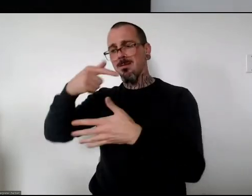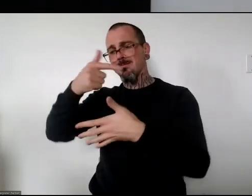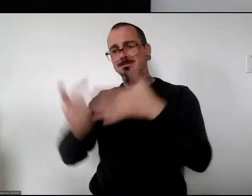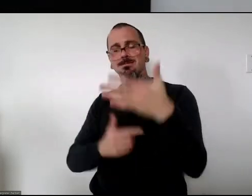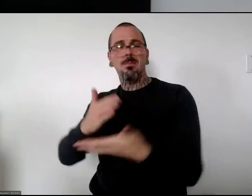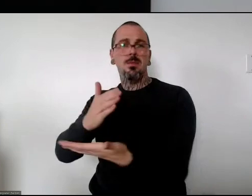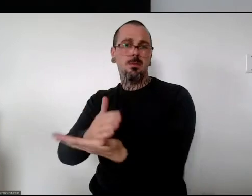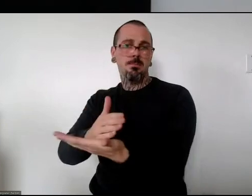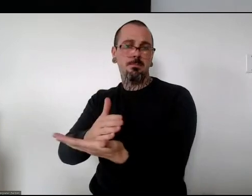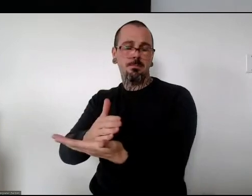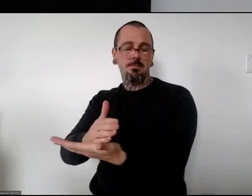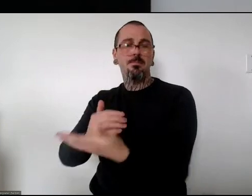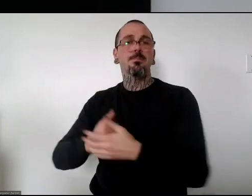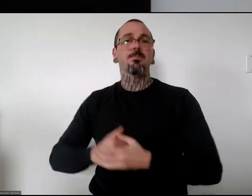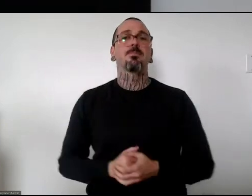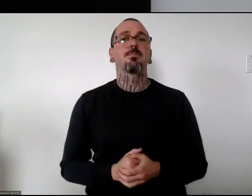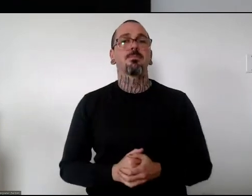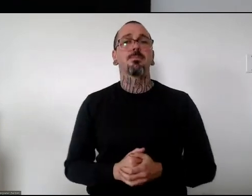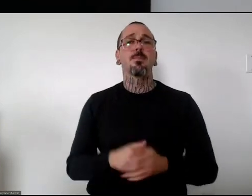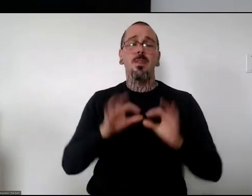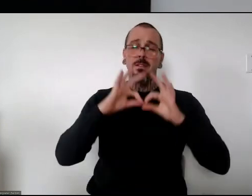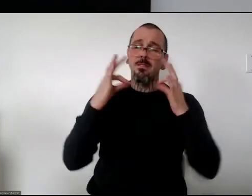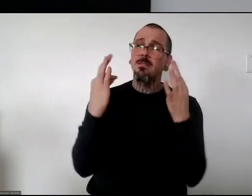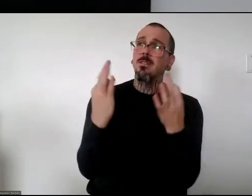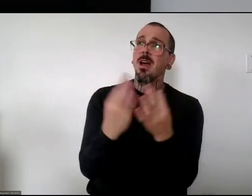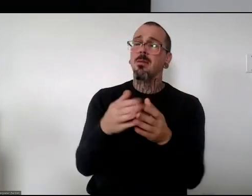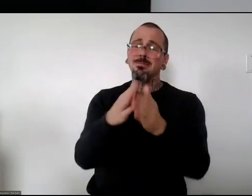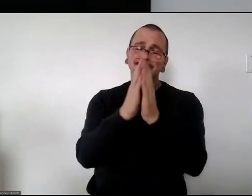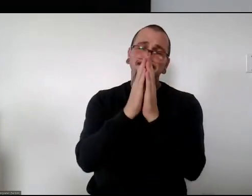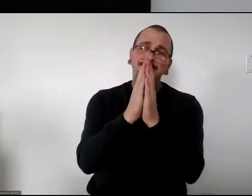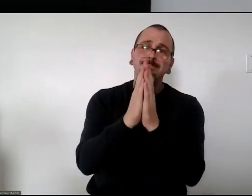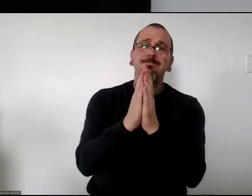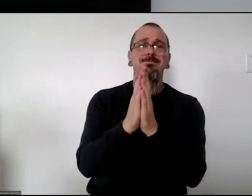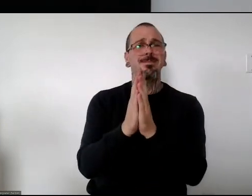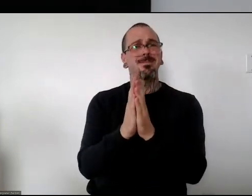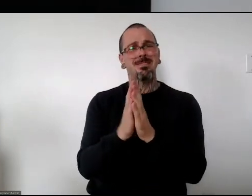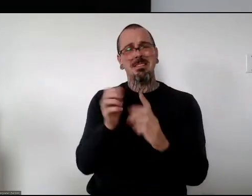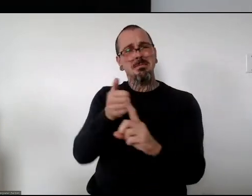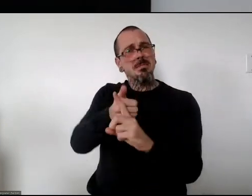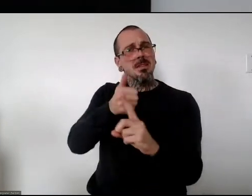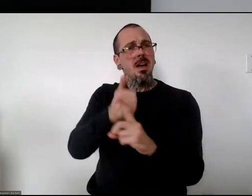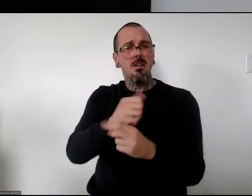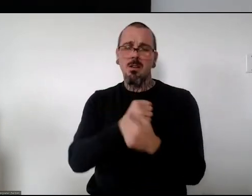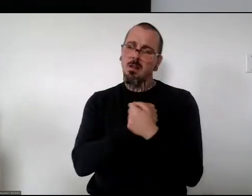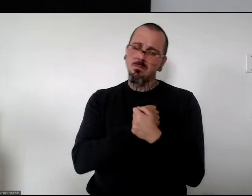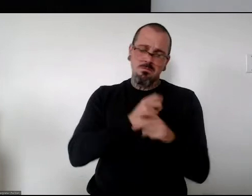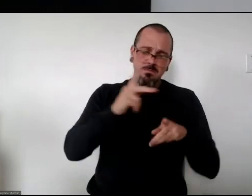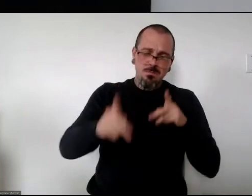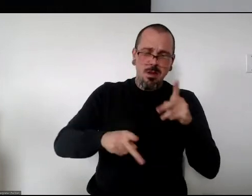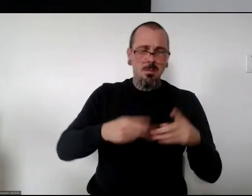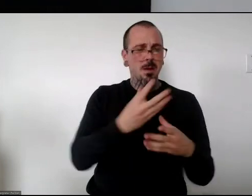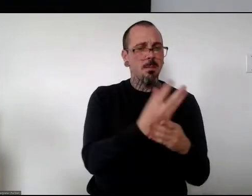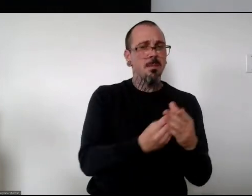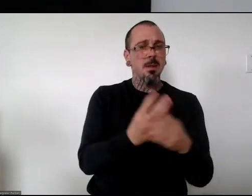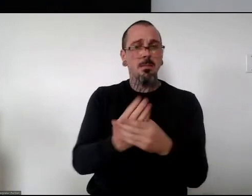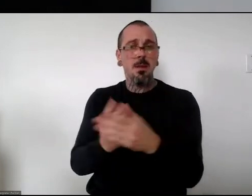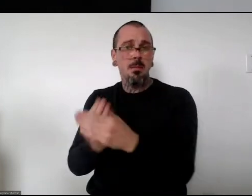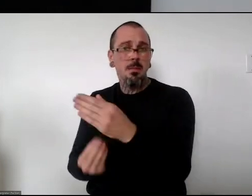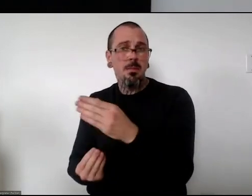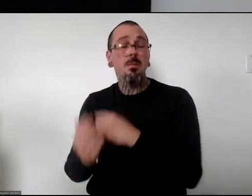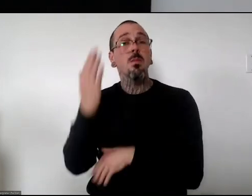We pray for the families who lost their loved ones at the hands of a person they once trusted and loved.